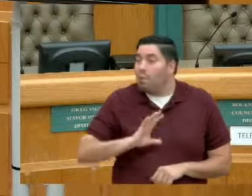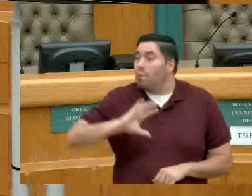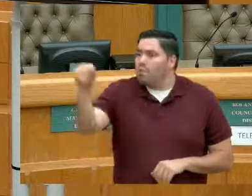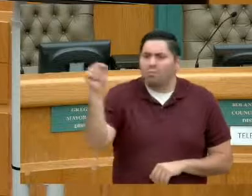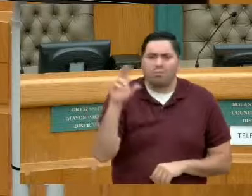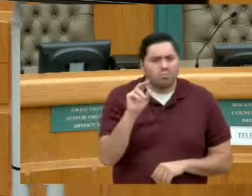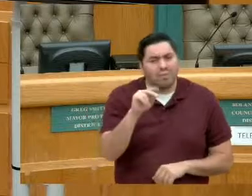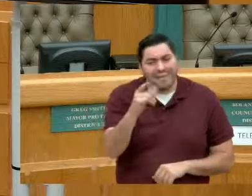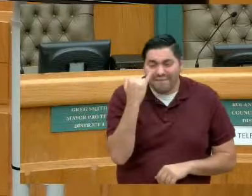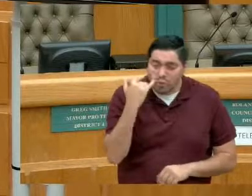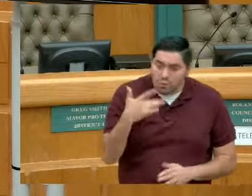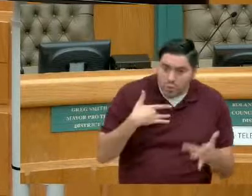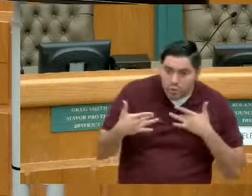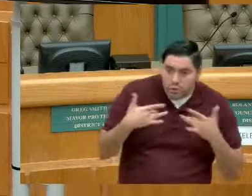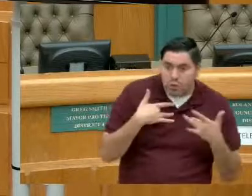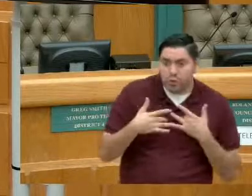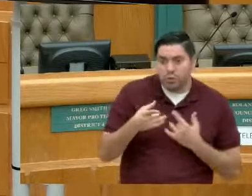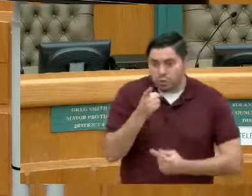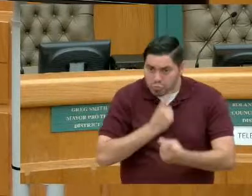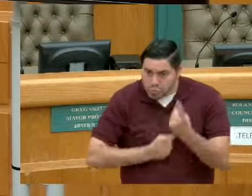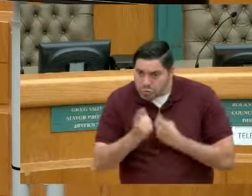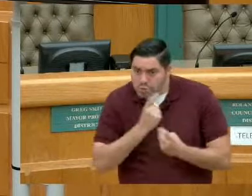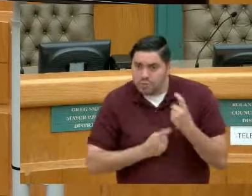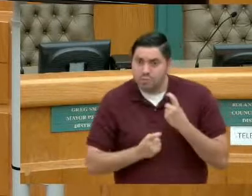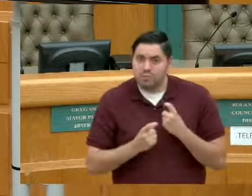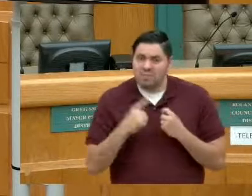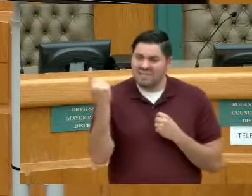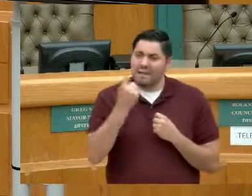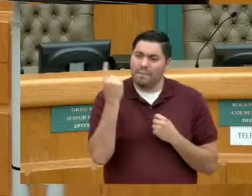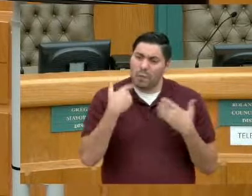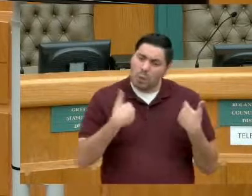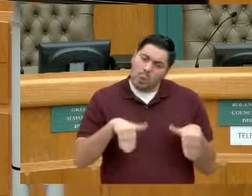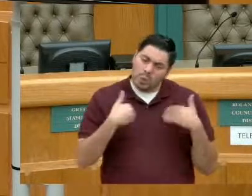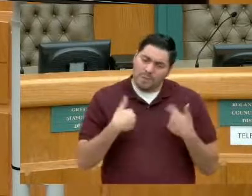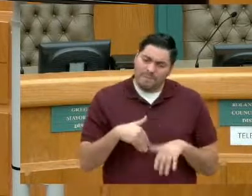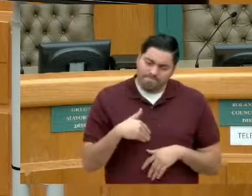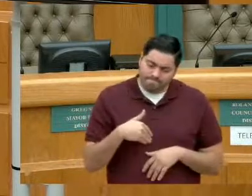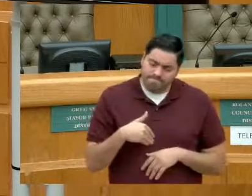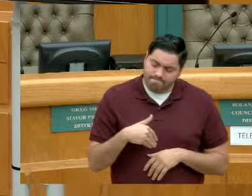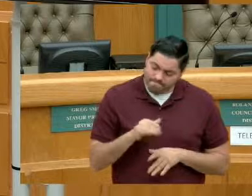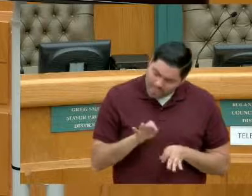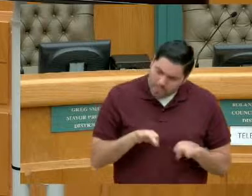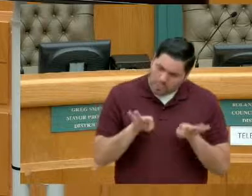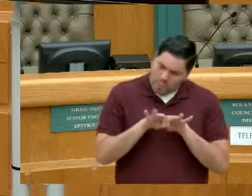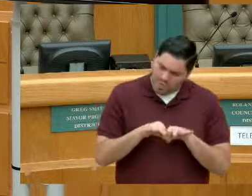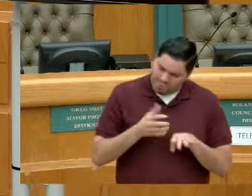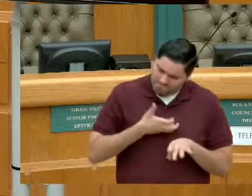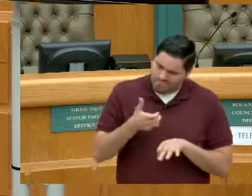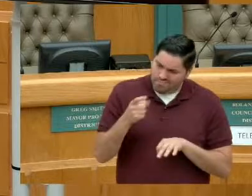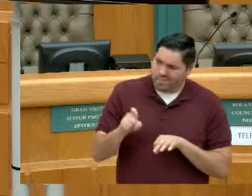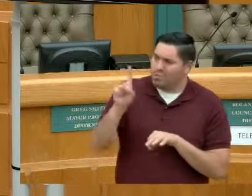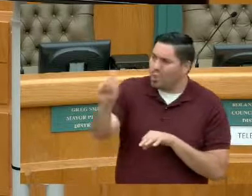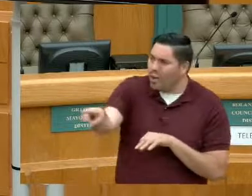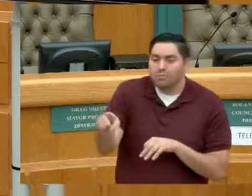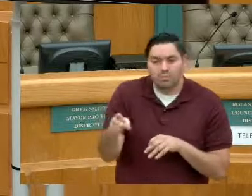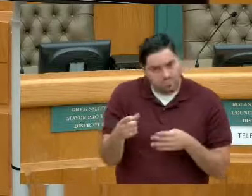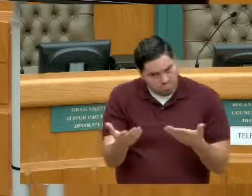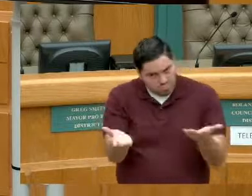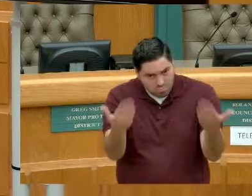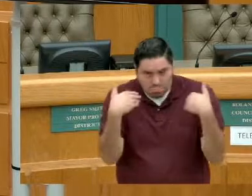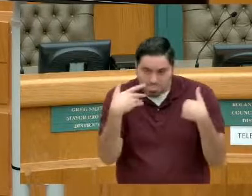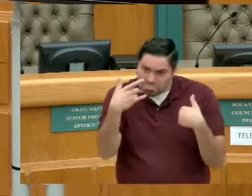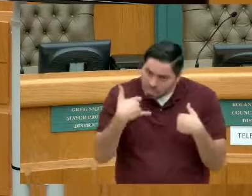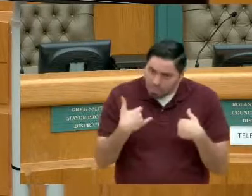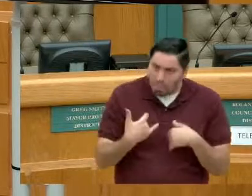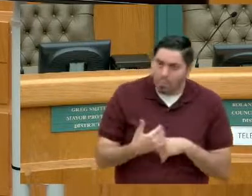have a concern, a question, something that's really important to you, we want to hear it in